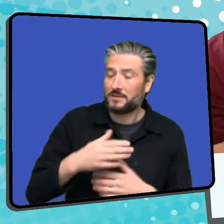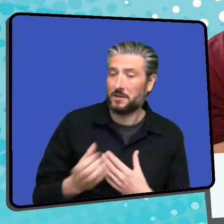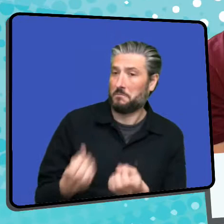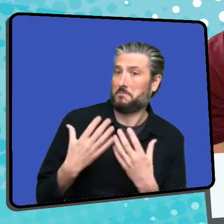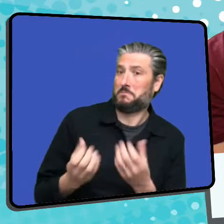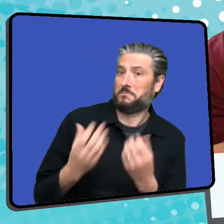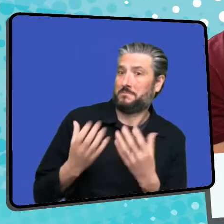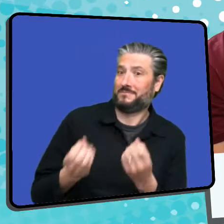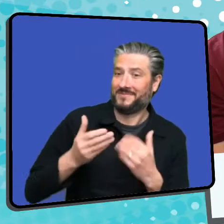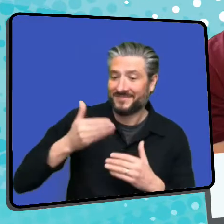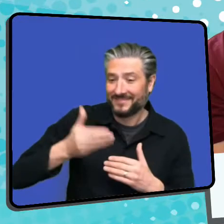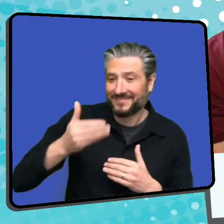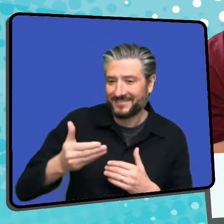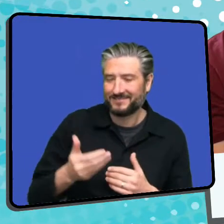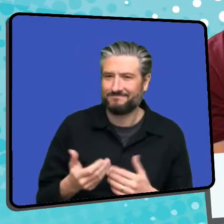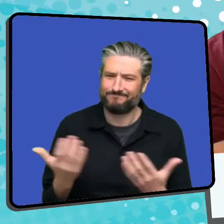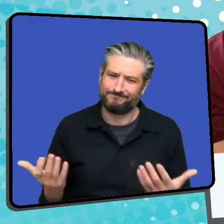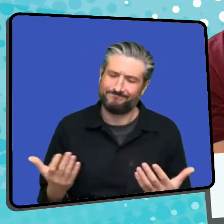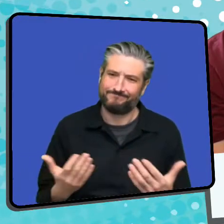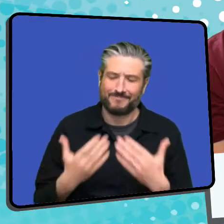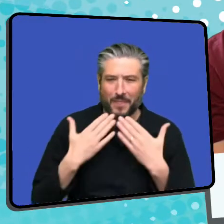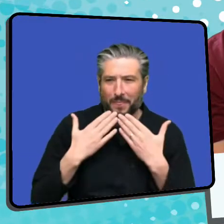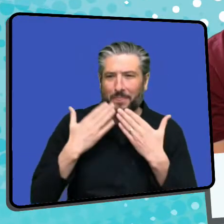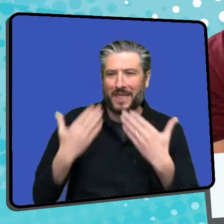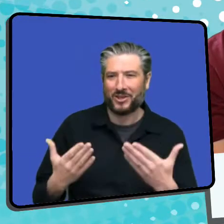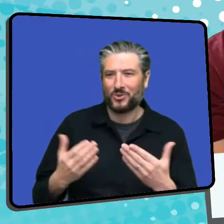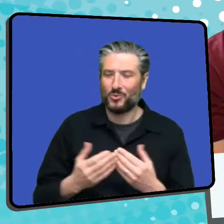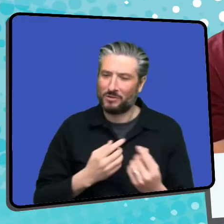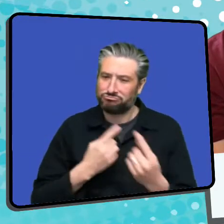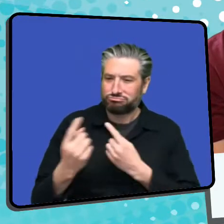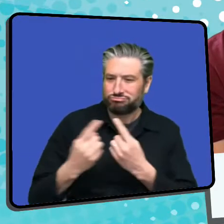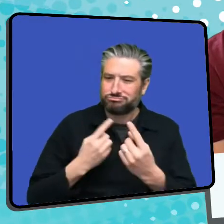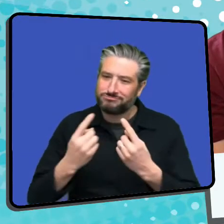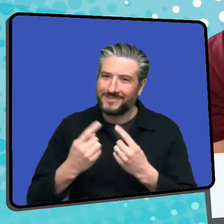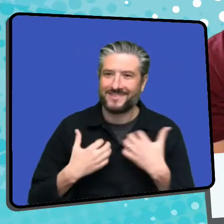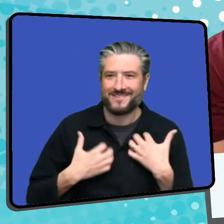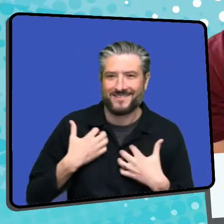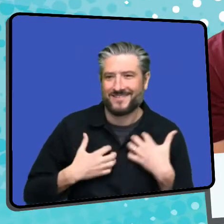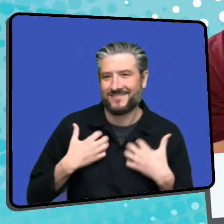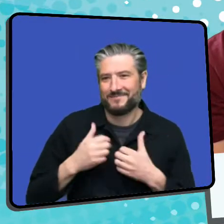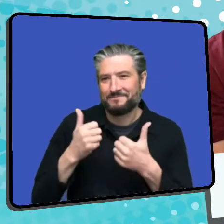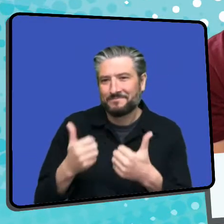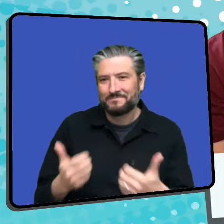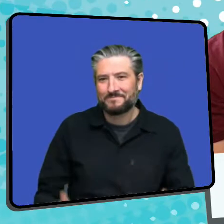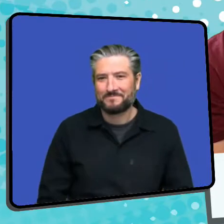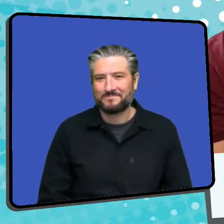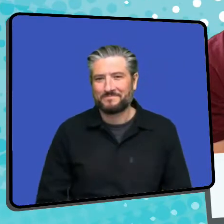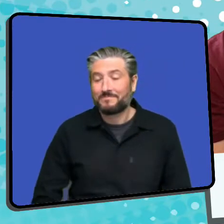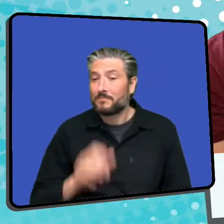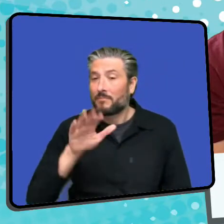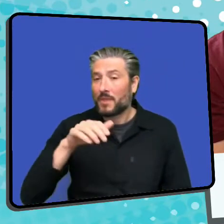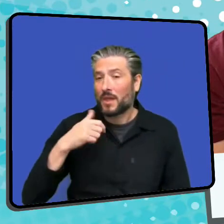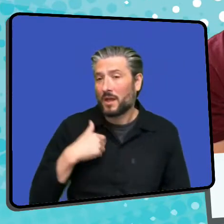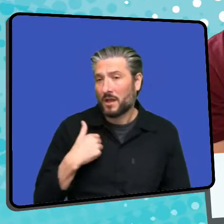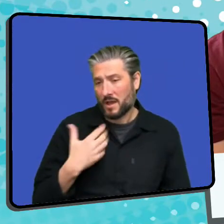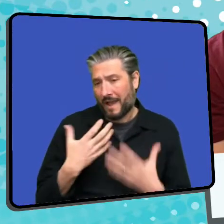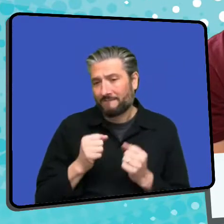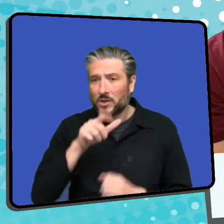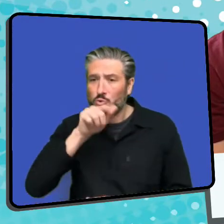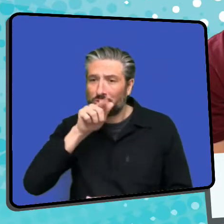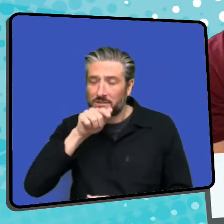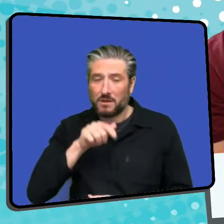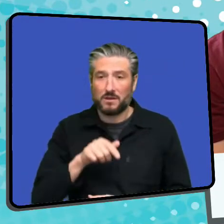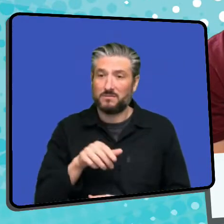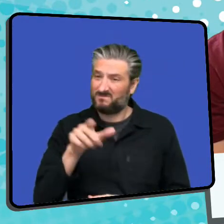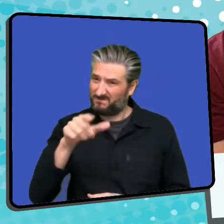a treat to chat with you. Perfect. And yeah, if anyone has questions, I think my Twitter is on the page, so reach out. I'm more than happy to help.